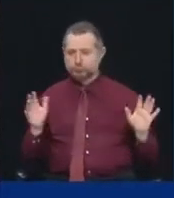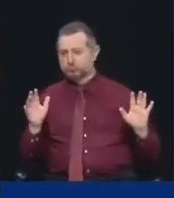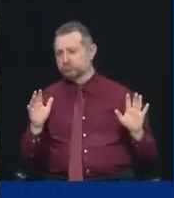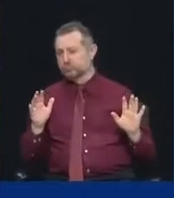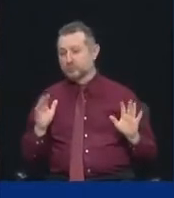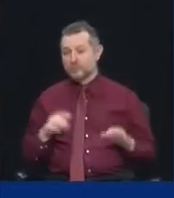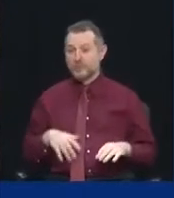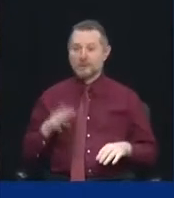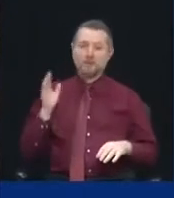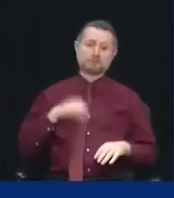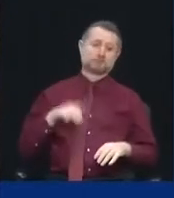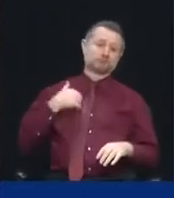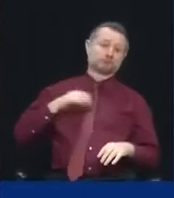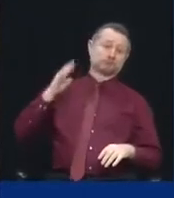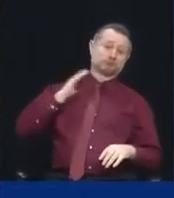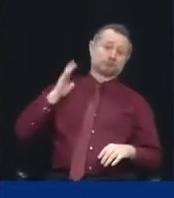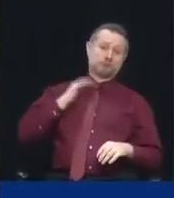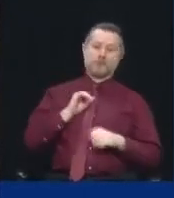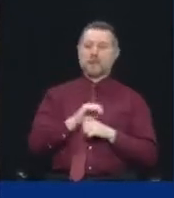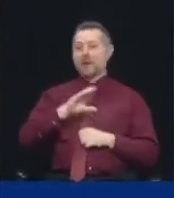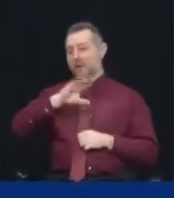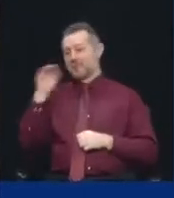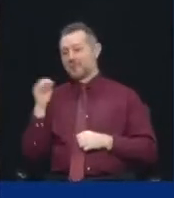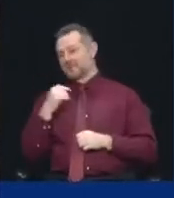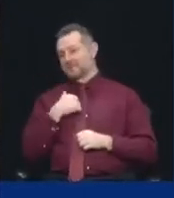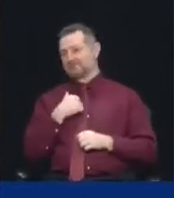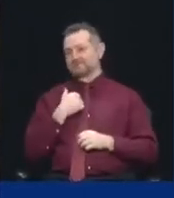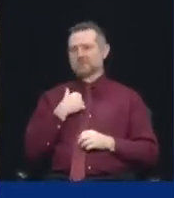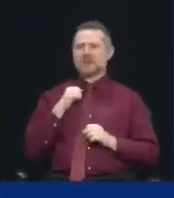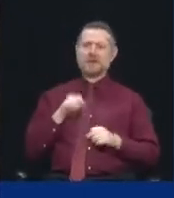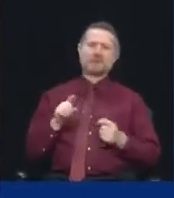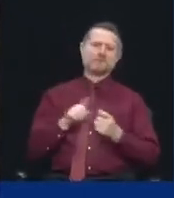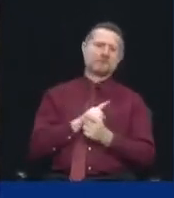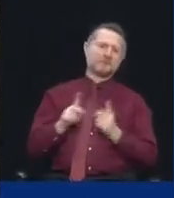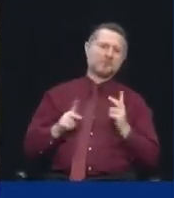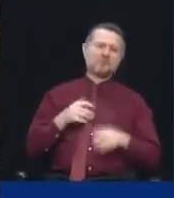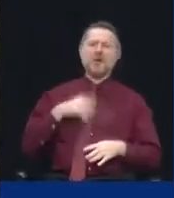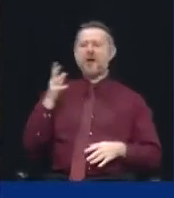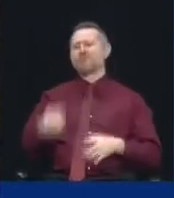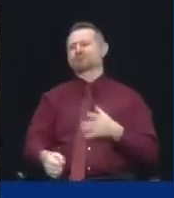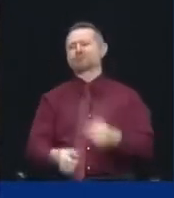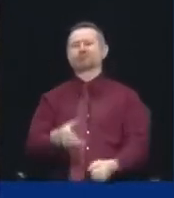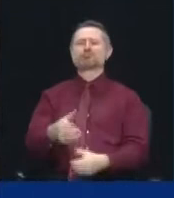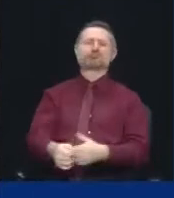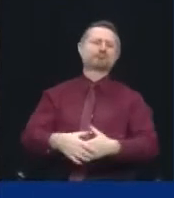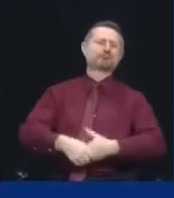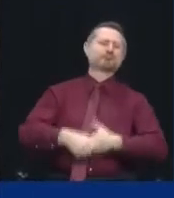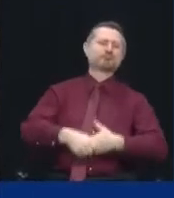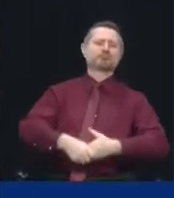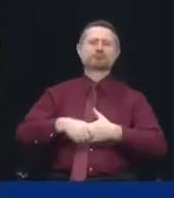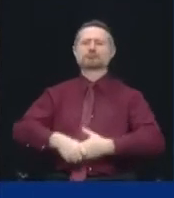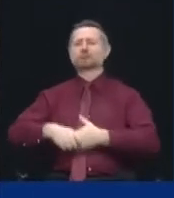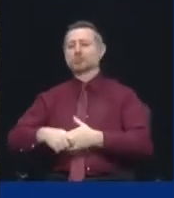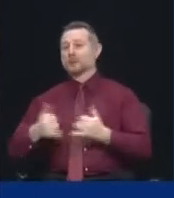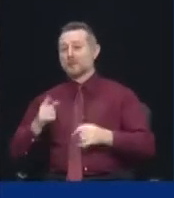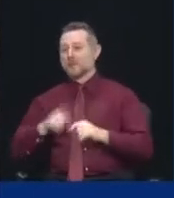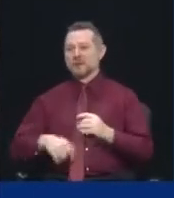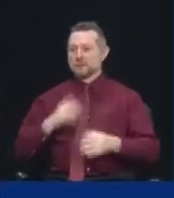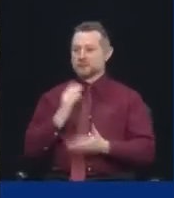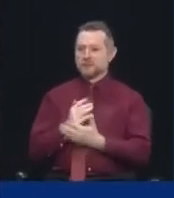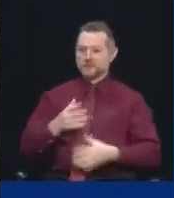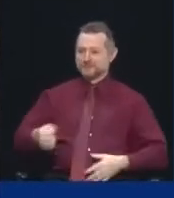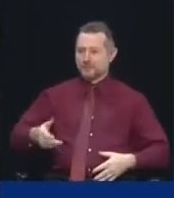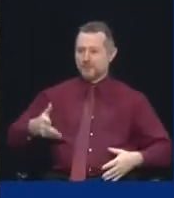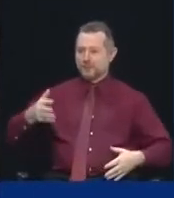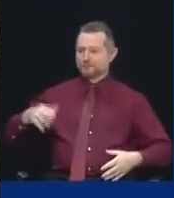sales and marketing executive. You shake hands, you pat people on the back, and you interact with them in a certain way. And you don't do that now because of this. The